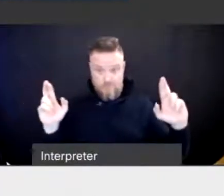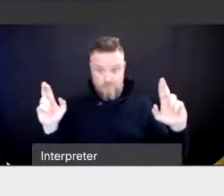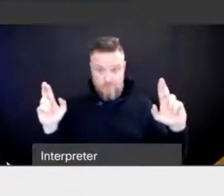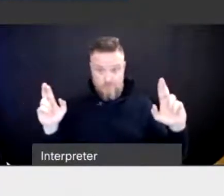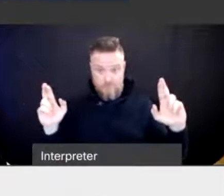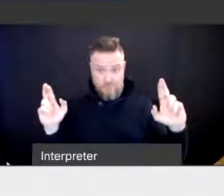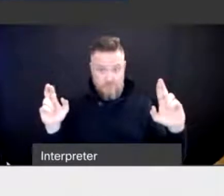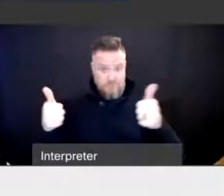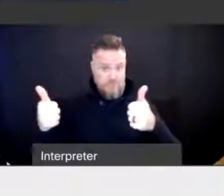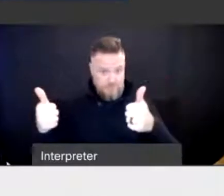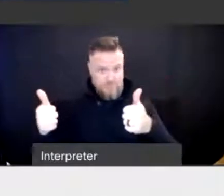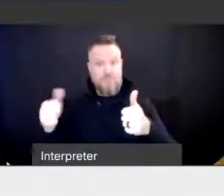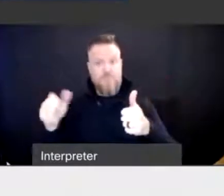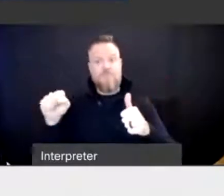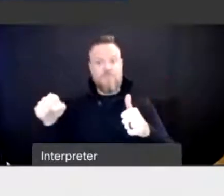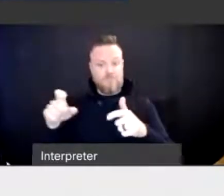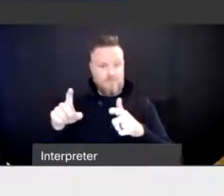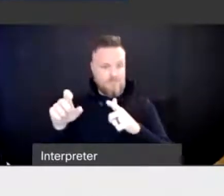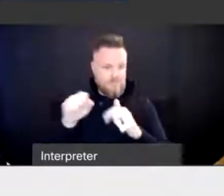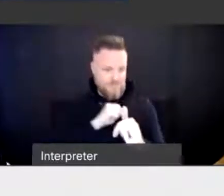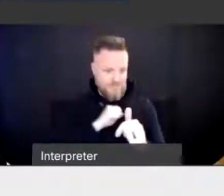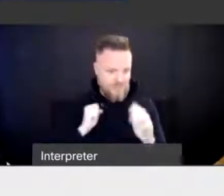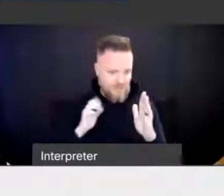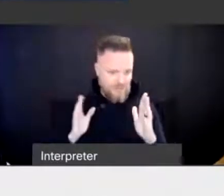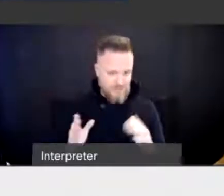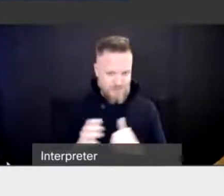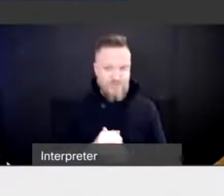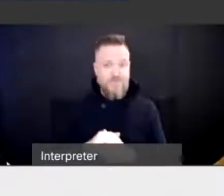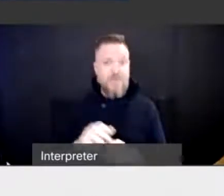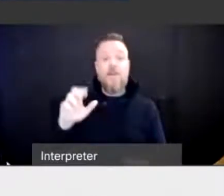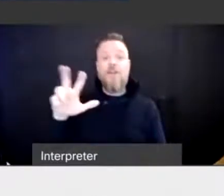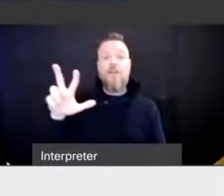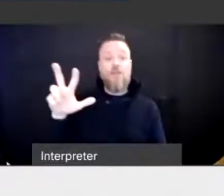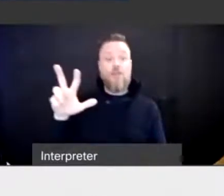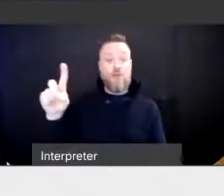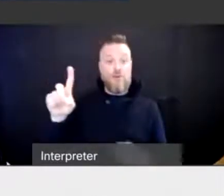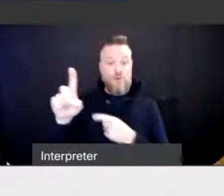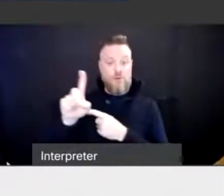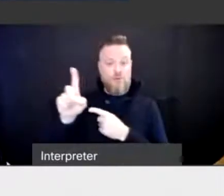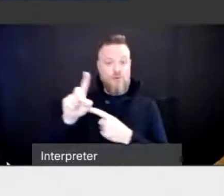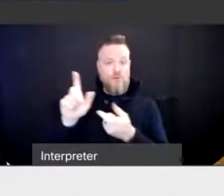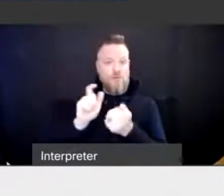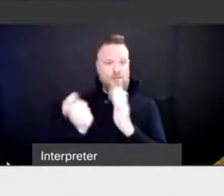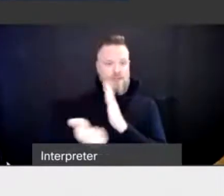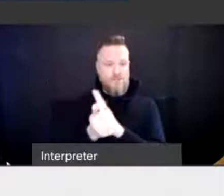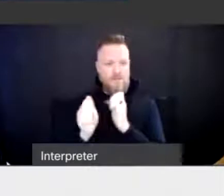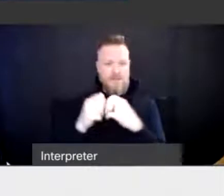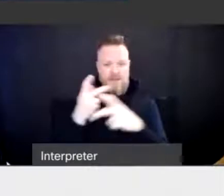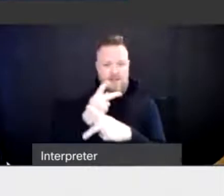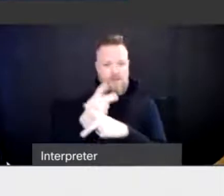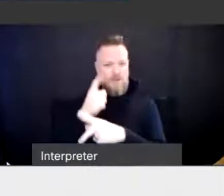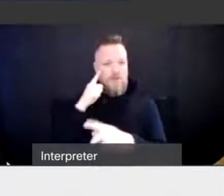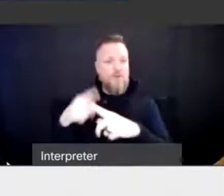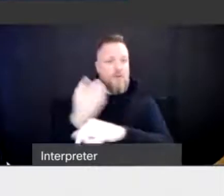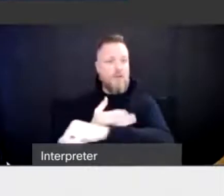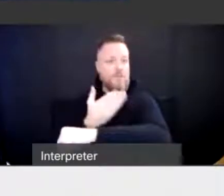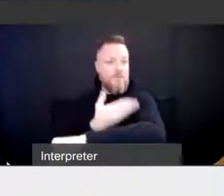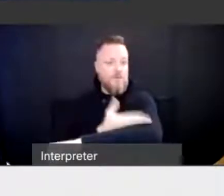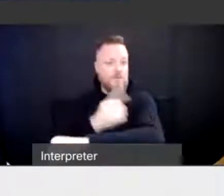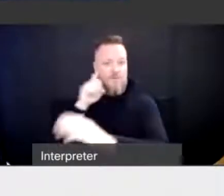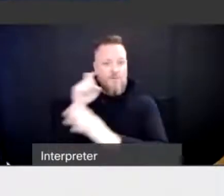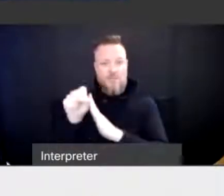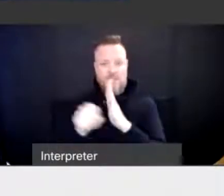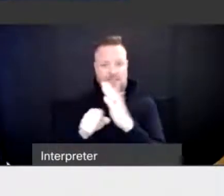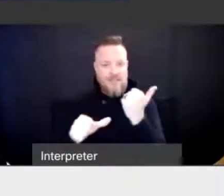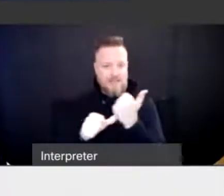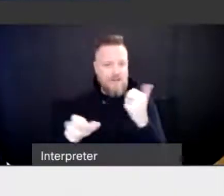Chair. Thank you. Senate Bill 31 would amend the calculation of capital improvements state aid,